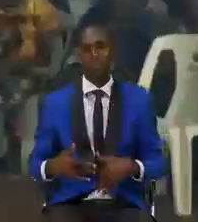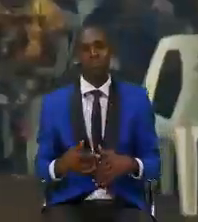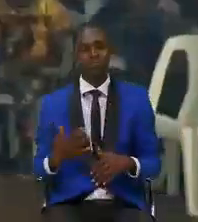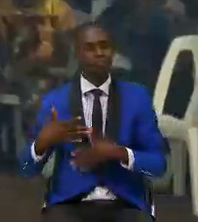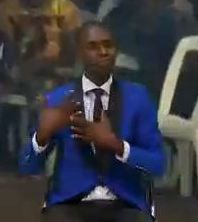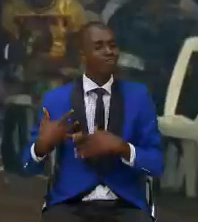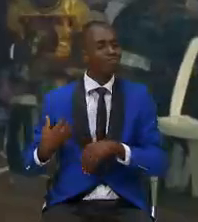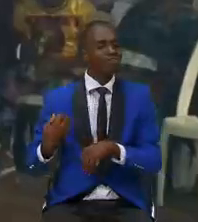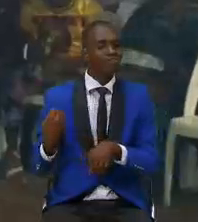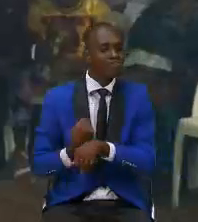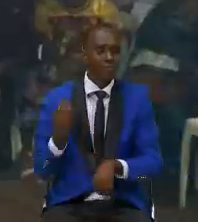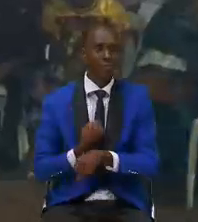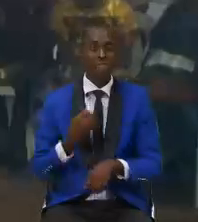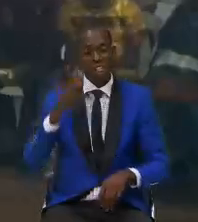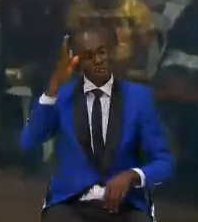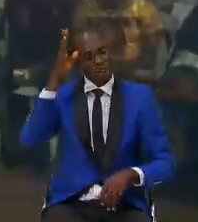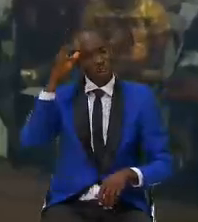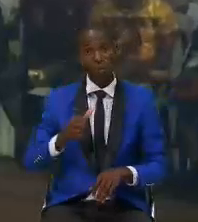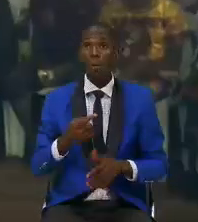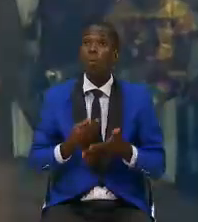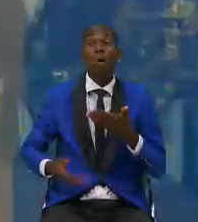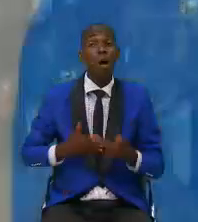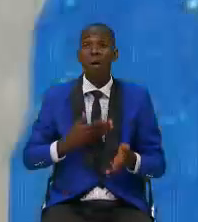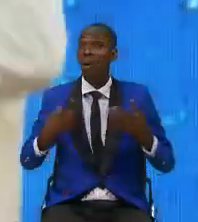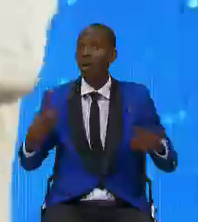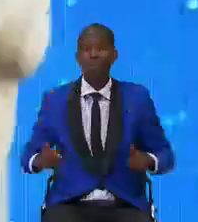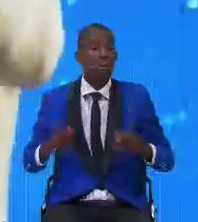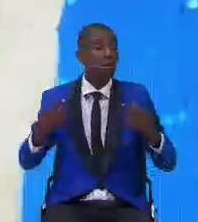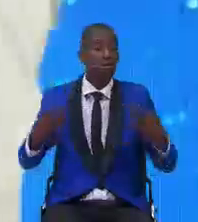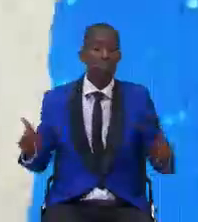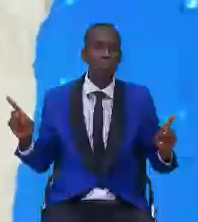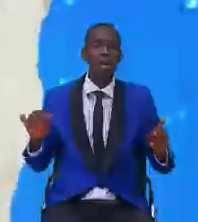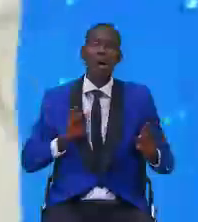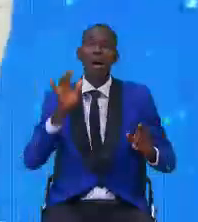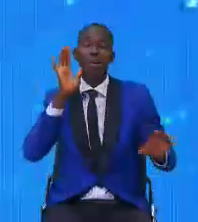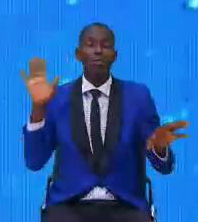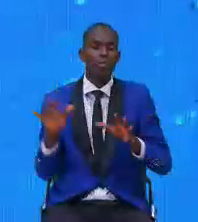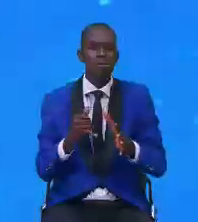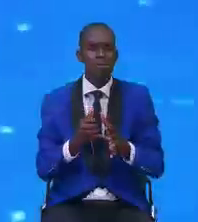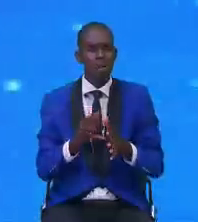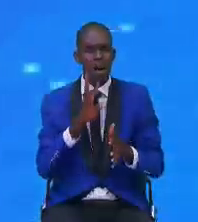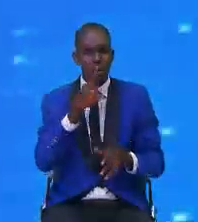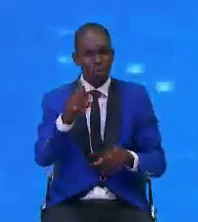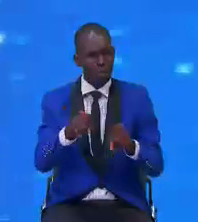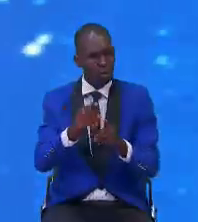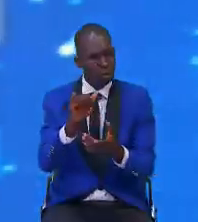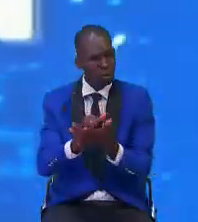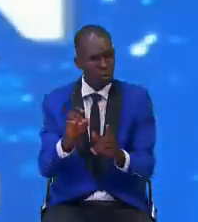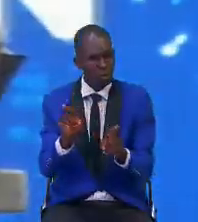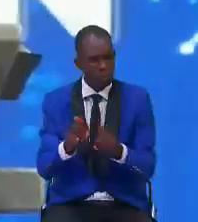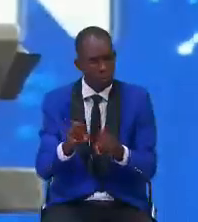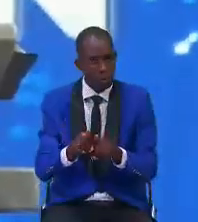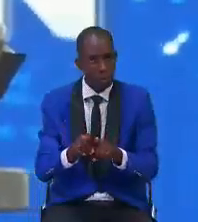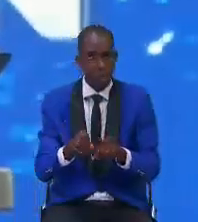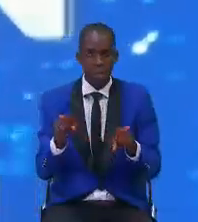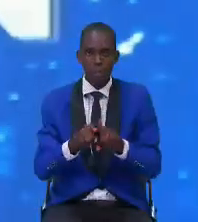What will be, will be. I'm going to do this. The heart hardened. Are you like that? that as we're